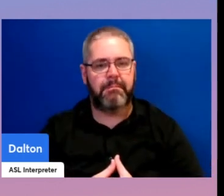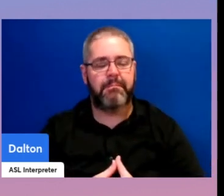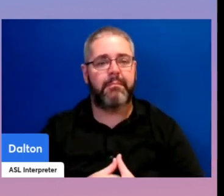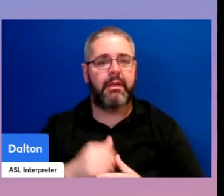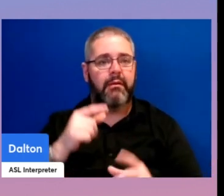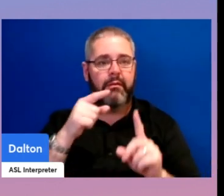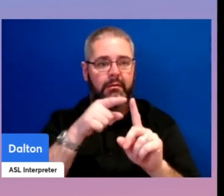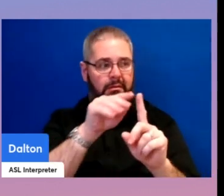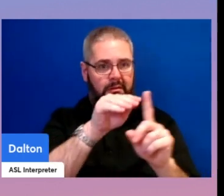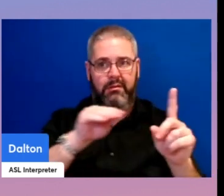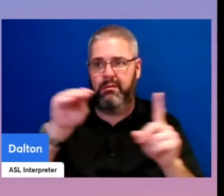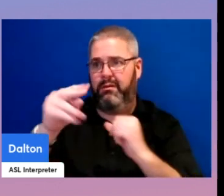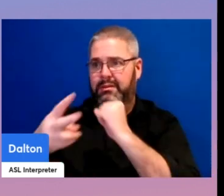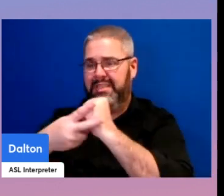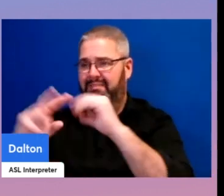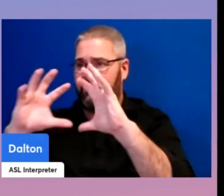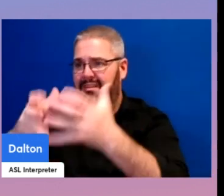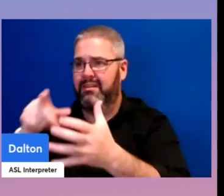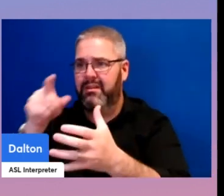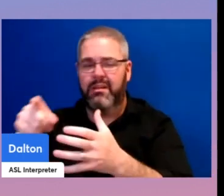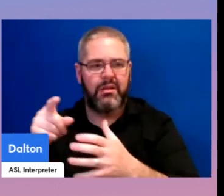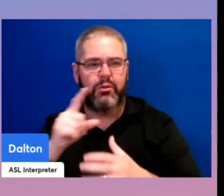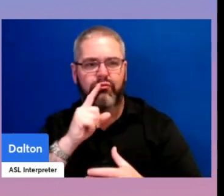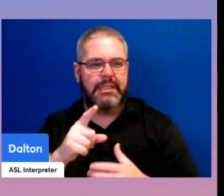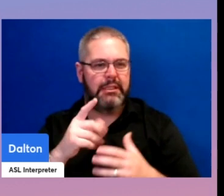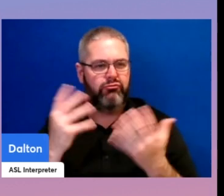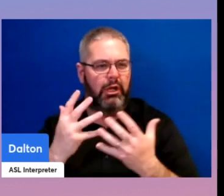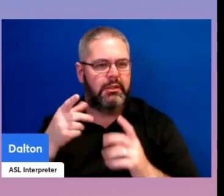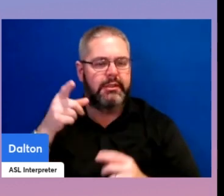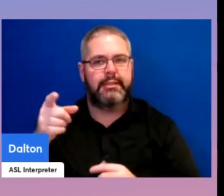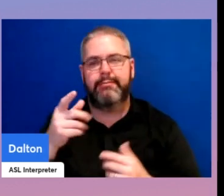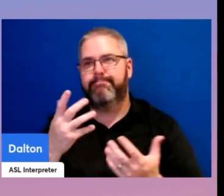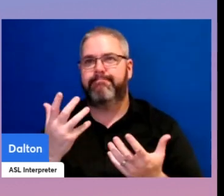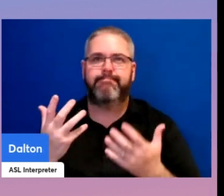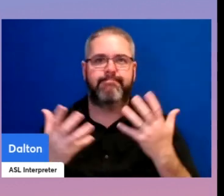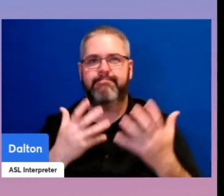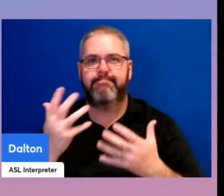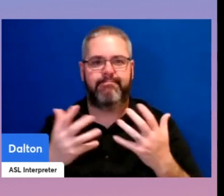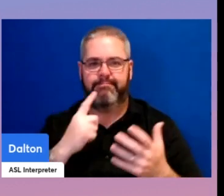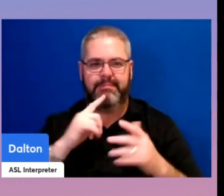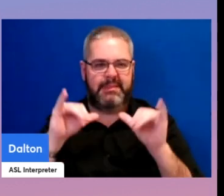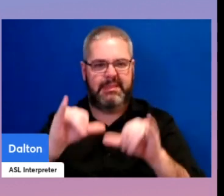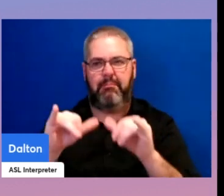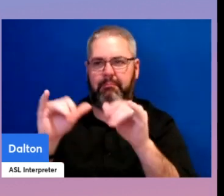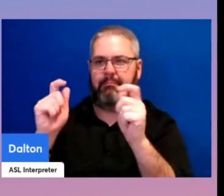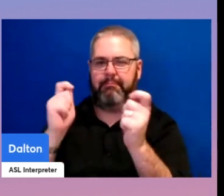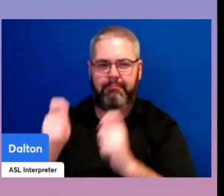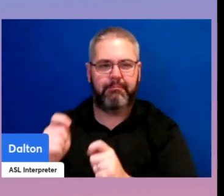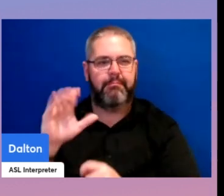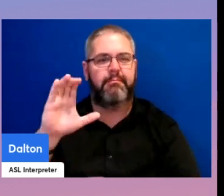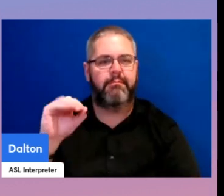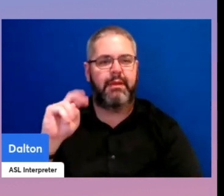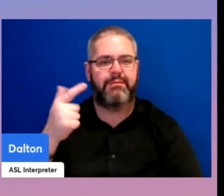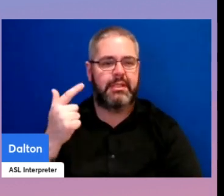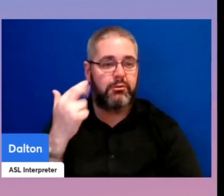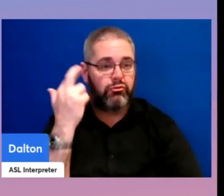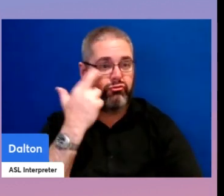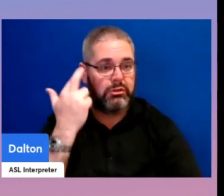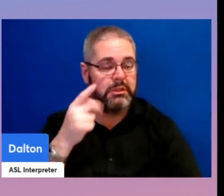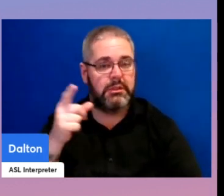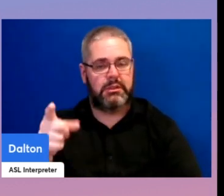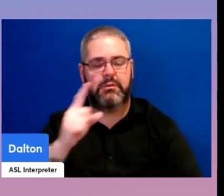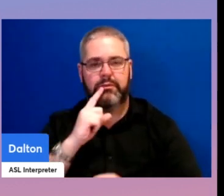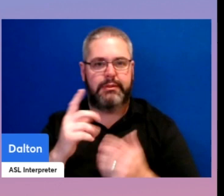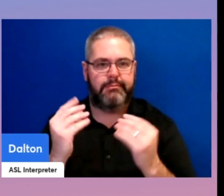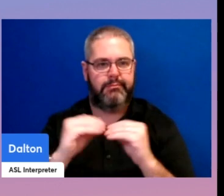Destinations are about similar configurations because they are kind of a glue